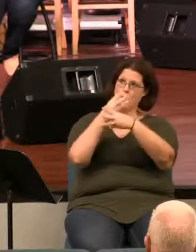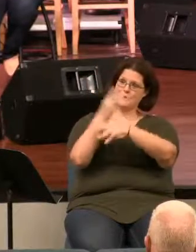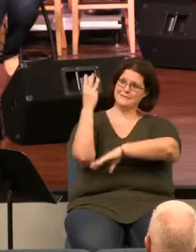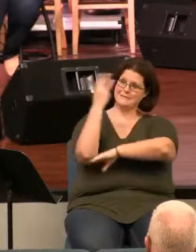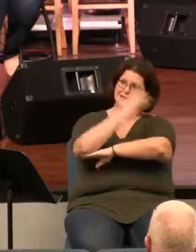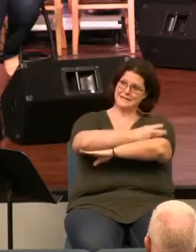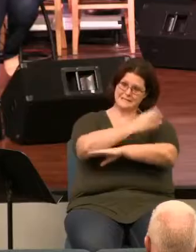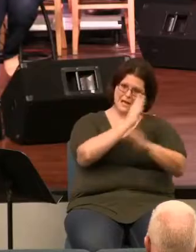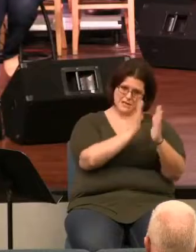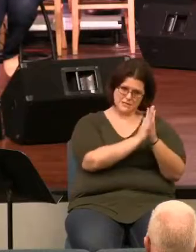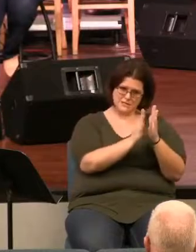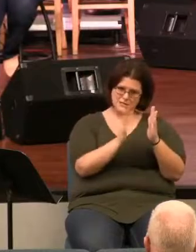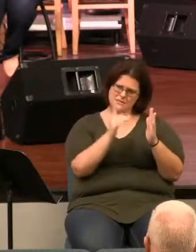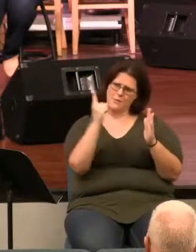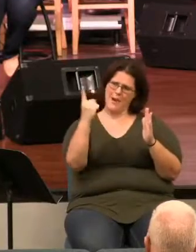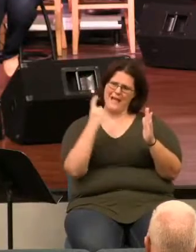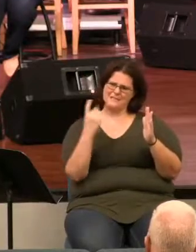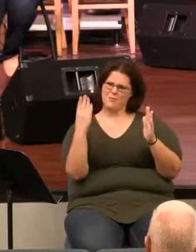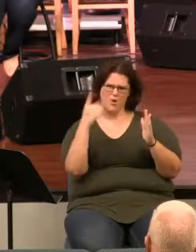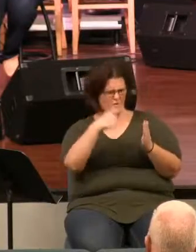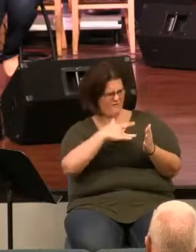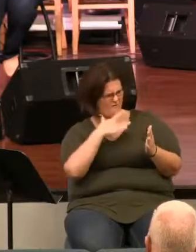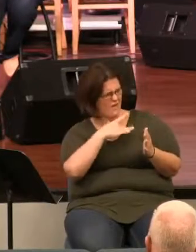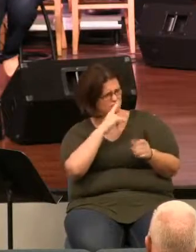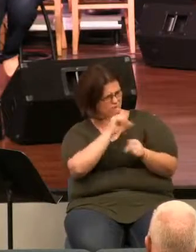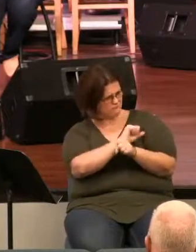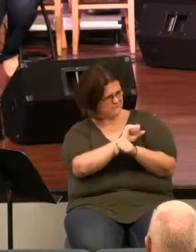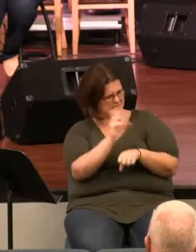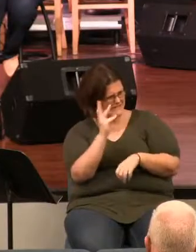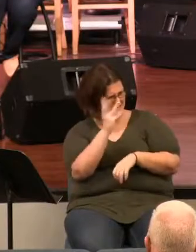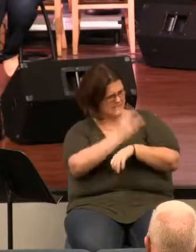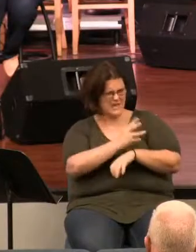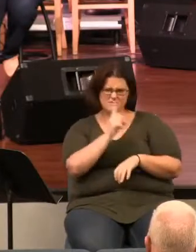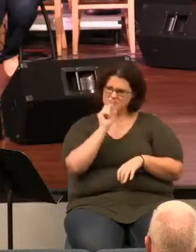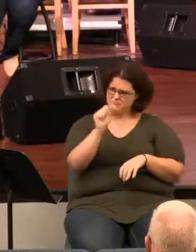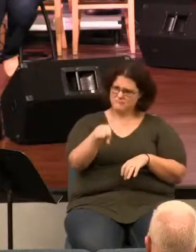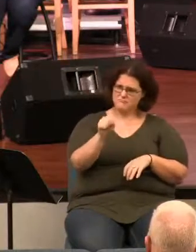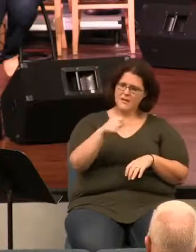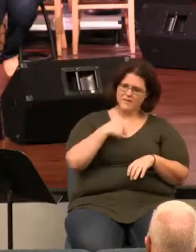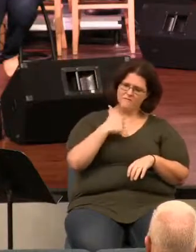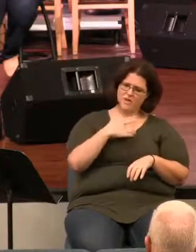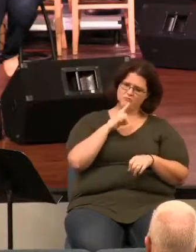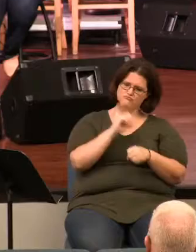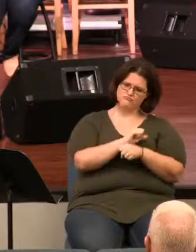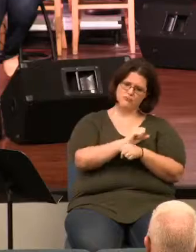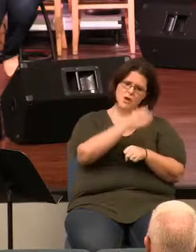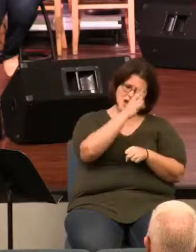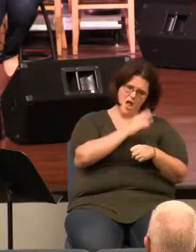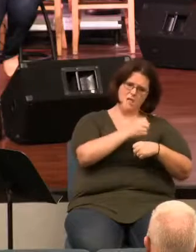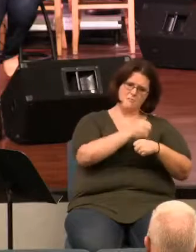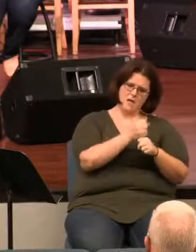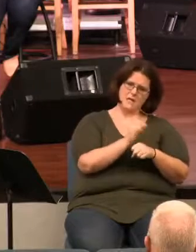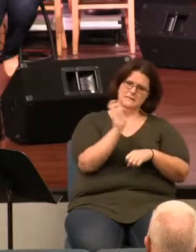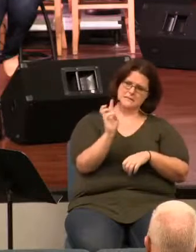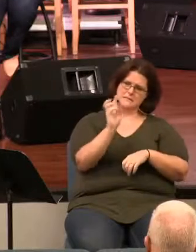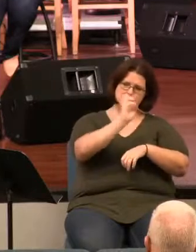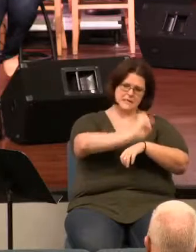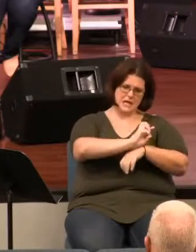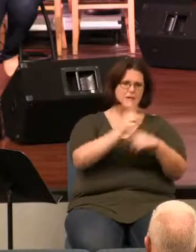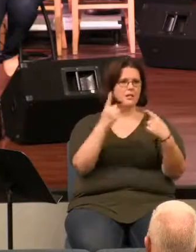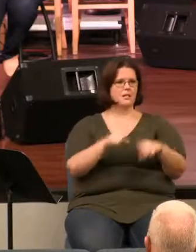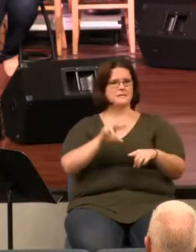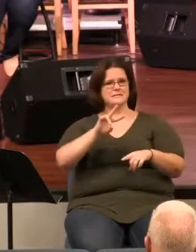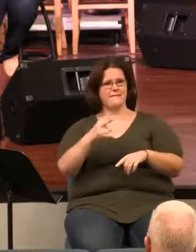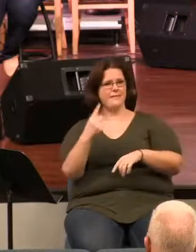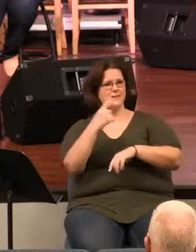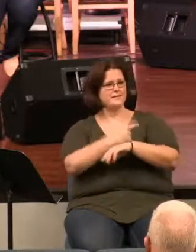6 days. And someone asked me even this morning, do you believe that literally? Why, yes, I do. Sign me up. Come on.